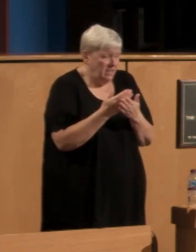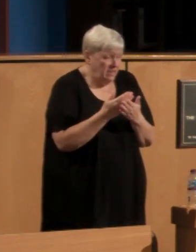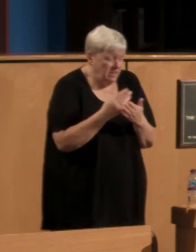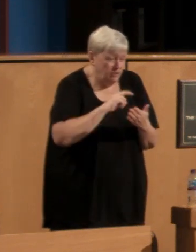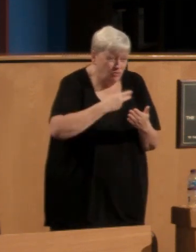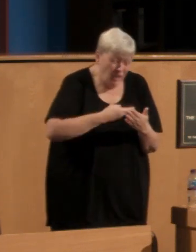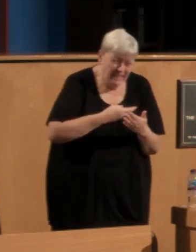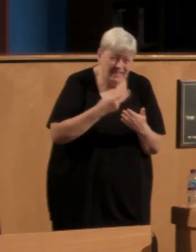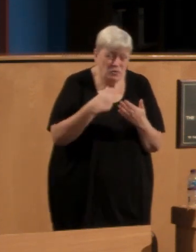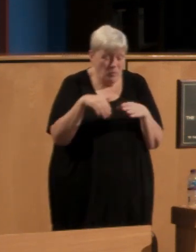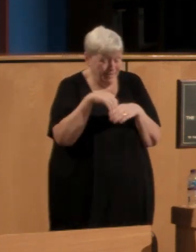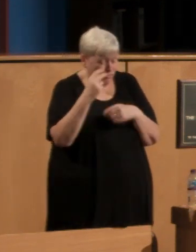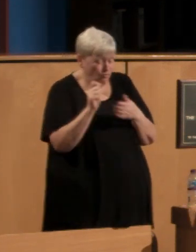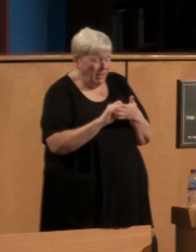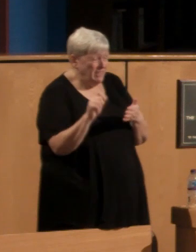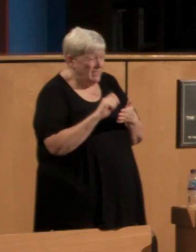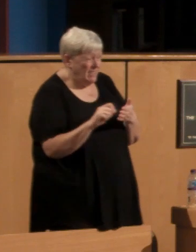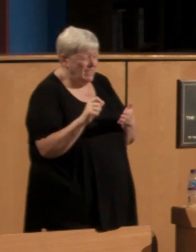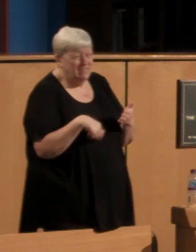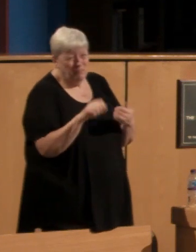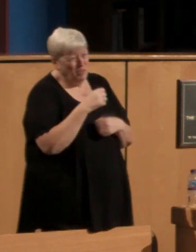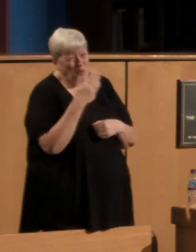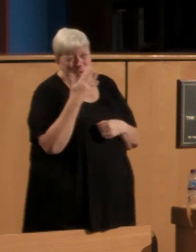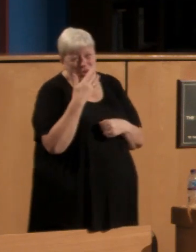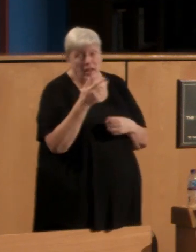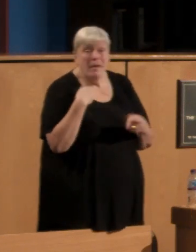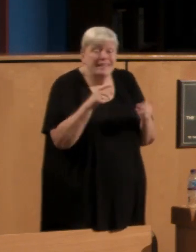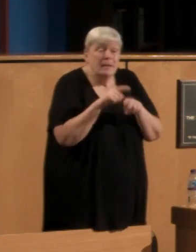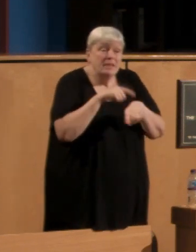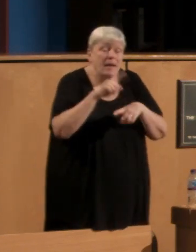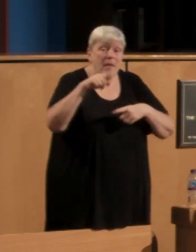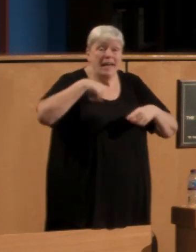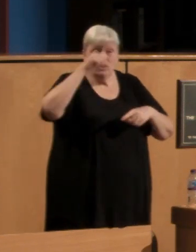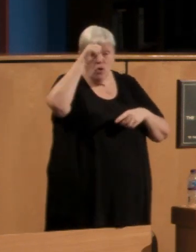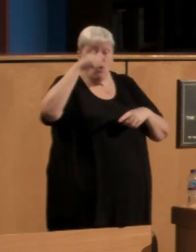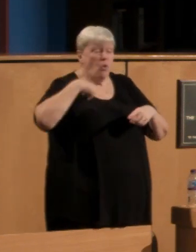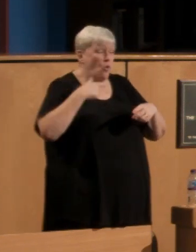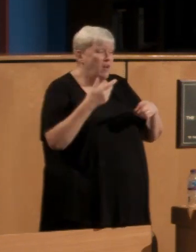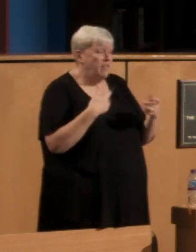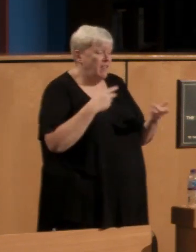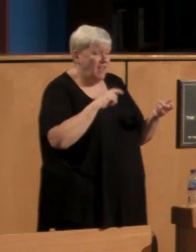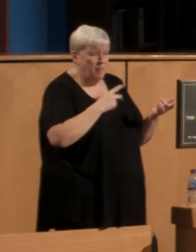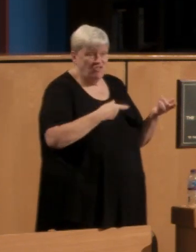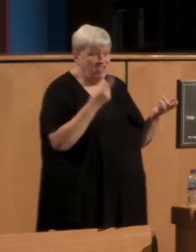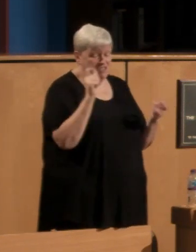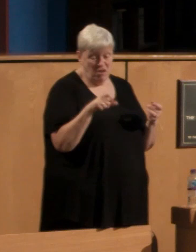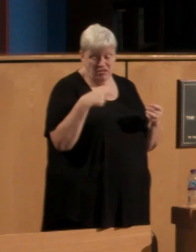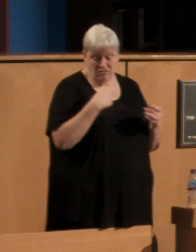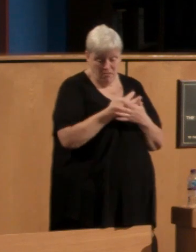that into your writing, it's just a bit boring. But at the same time, I know that as a trans person, there's a lot of things that